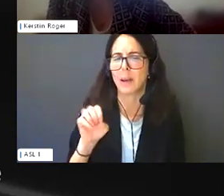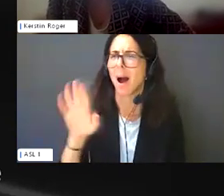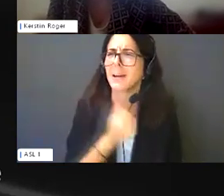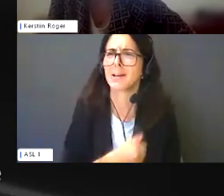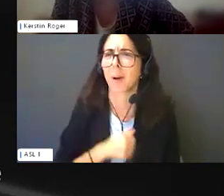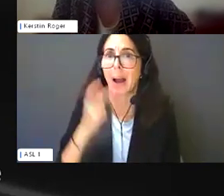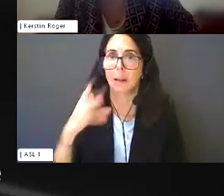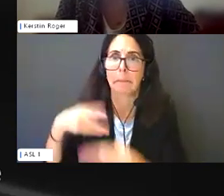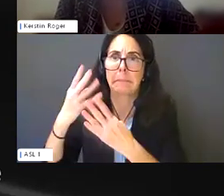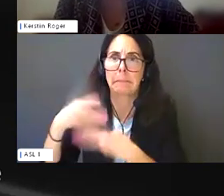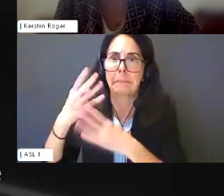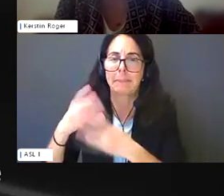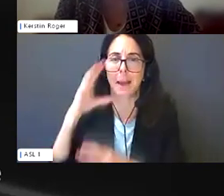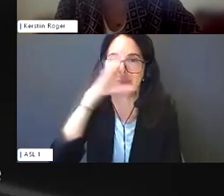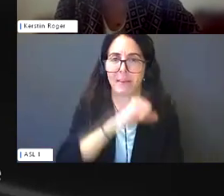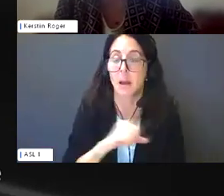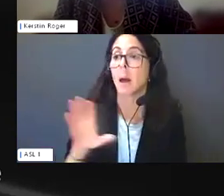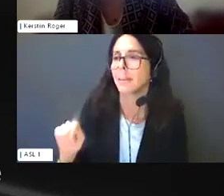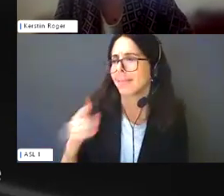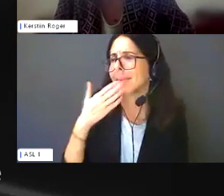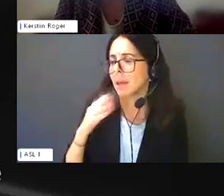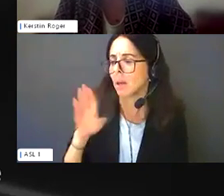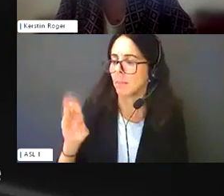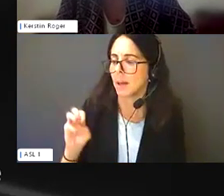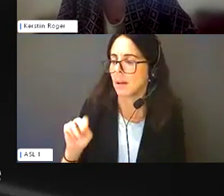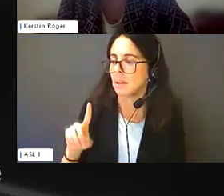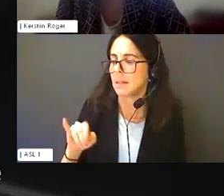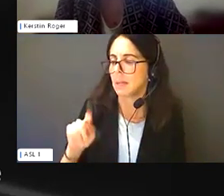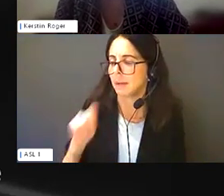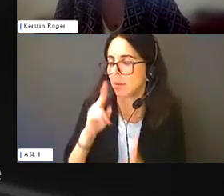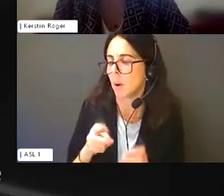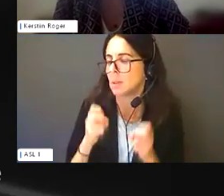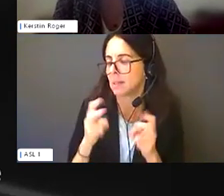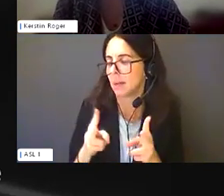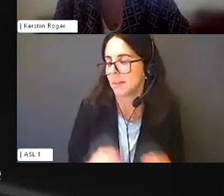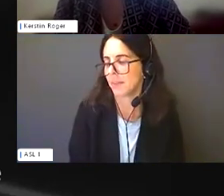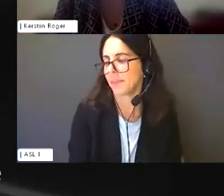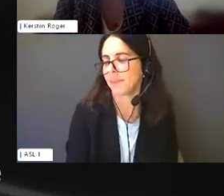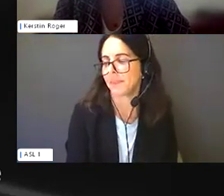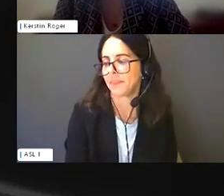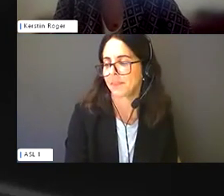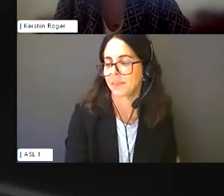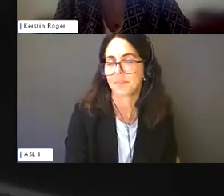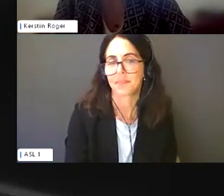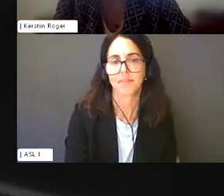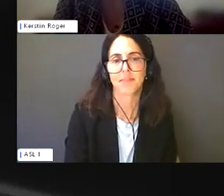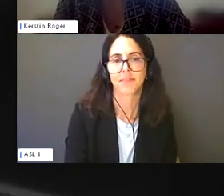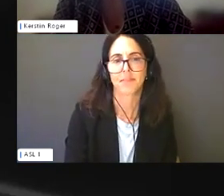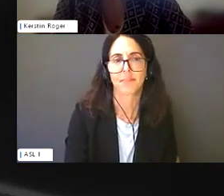all of it, but I see Benedict has posted the safe suite. Thank you very much. So next slide, please.